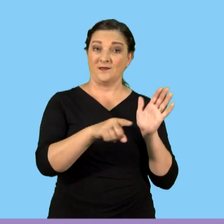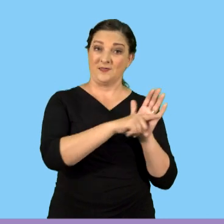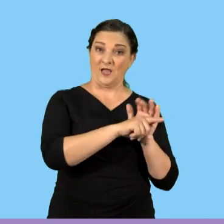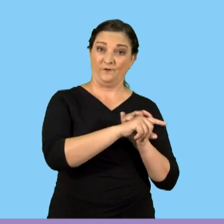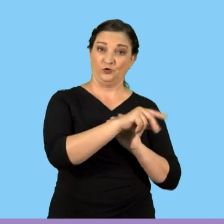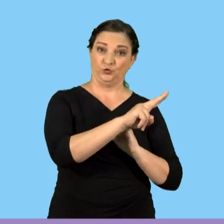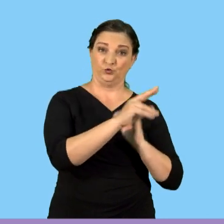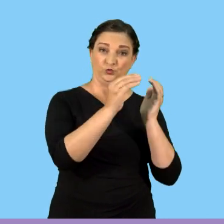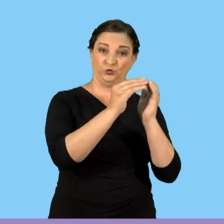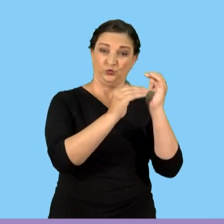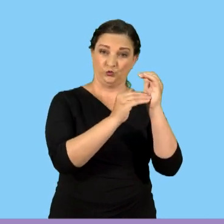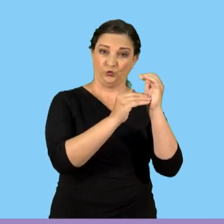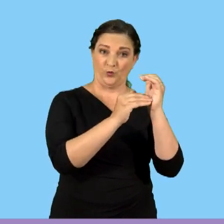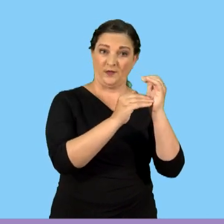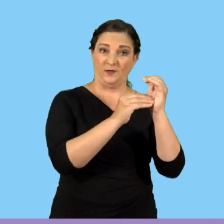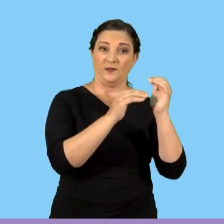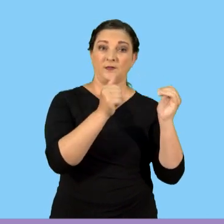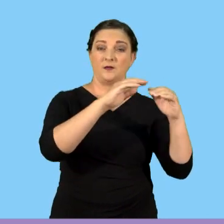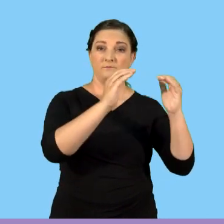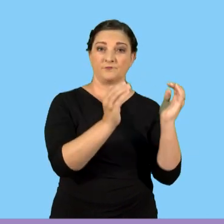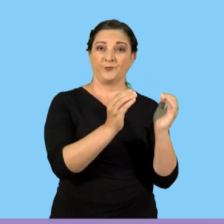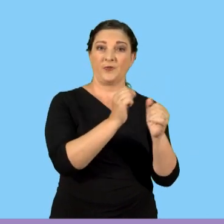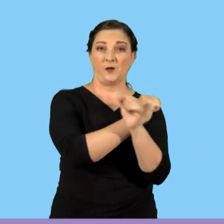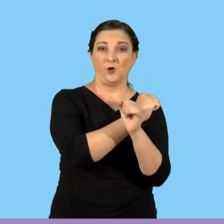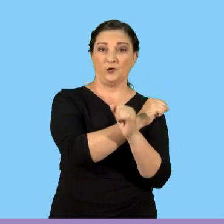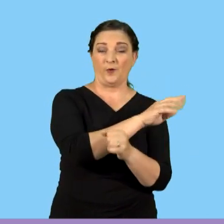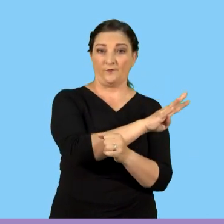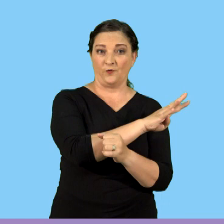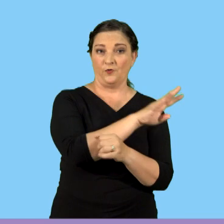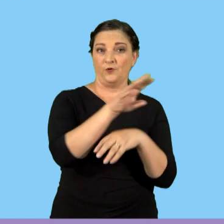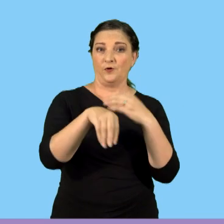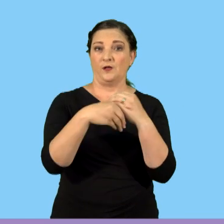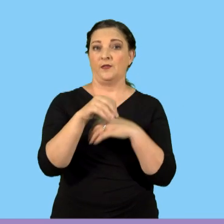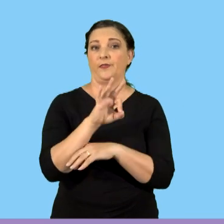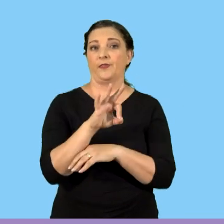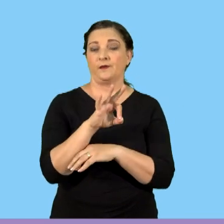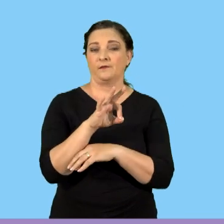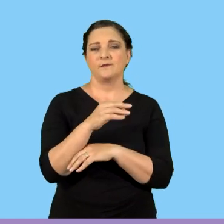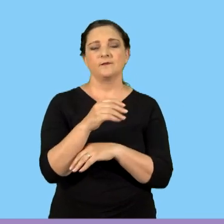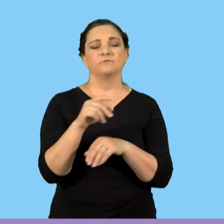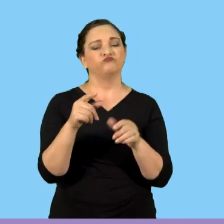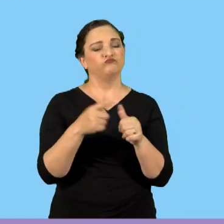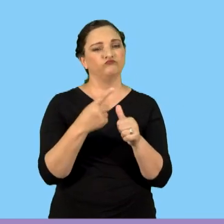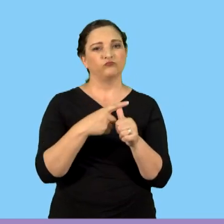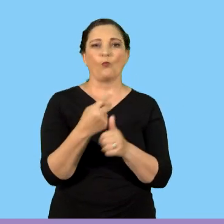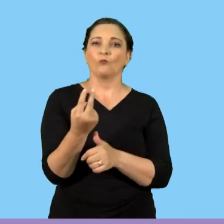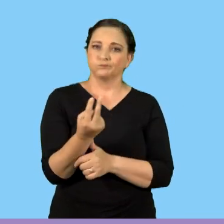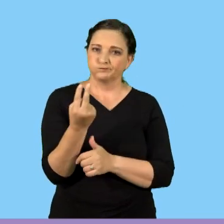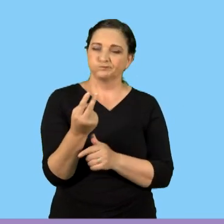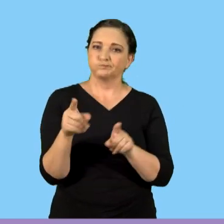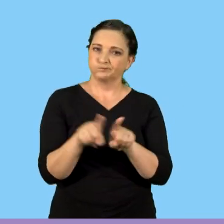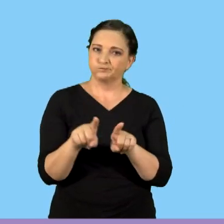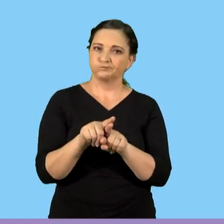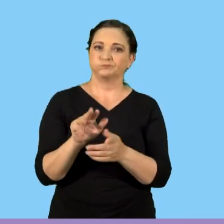2 and we square that negative 2 and we multiply it by 4 and we add 3, our answer is